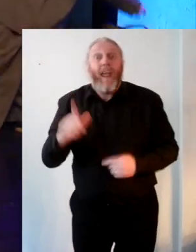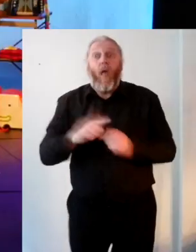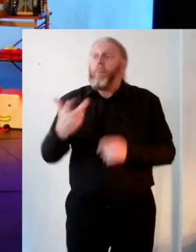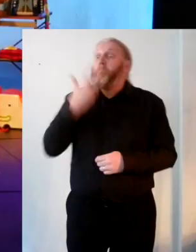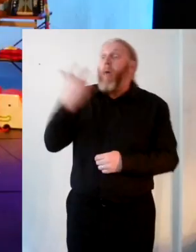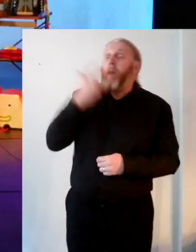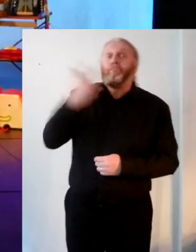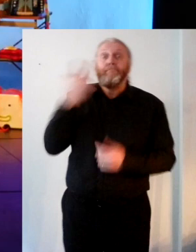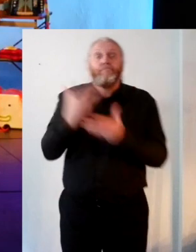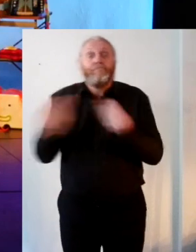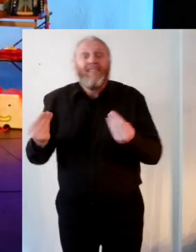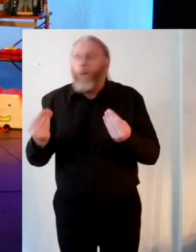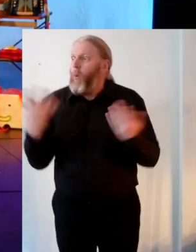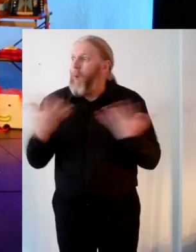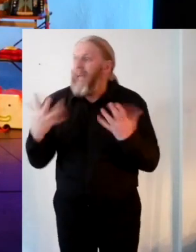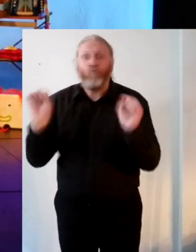plums case yet.